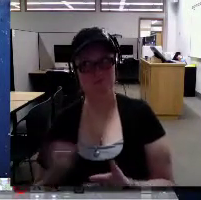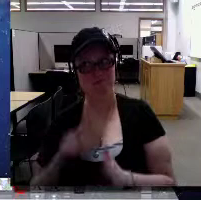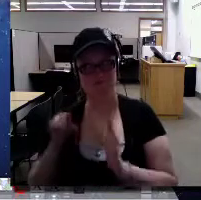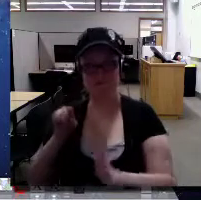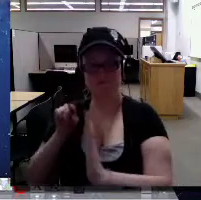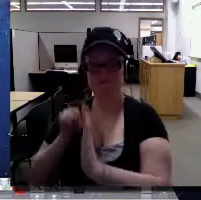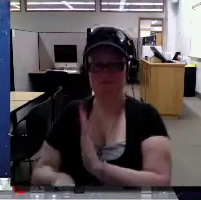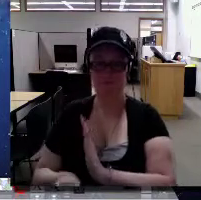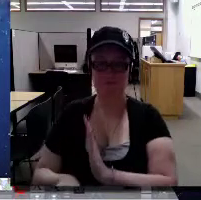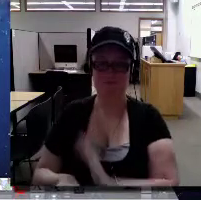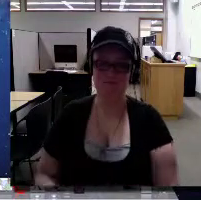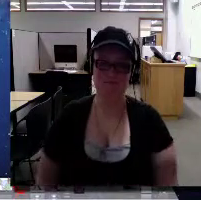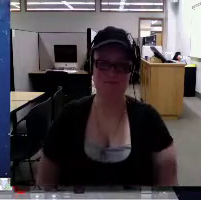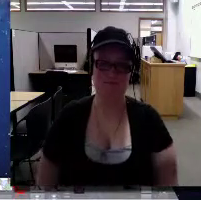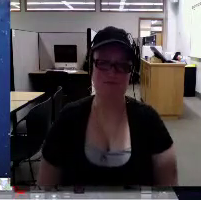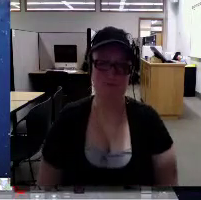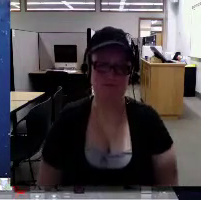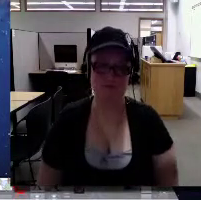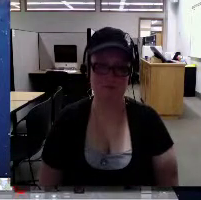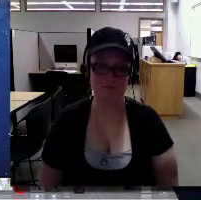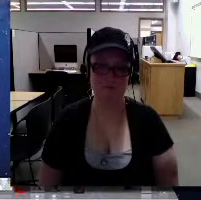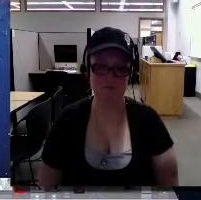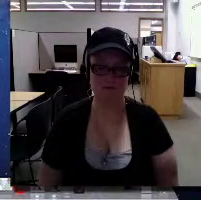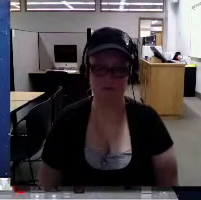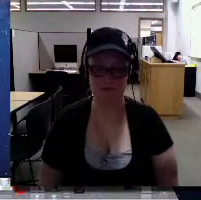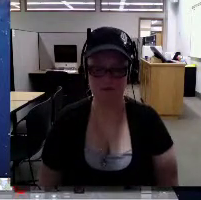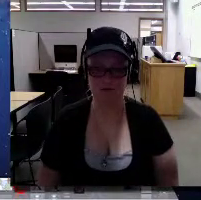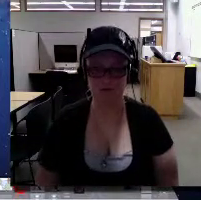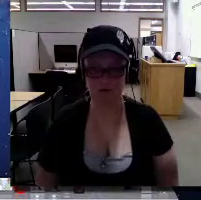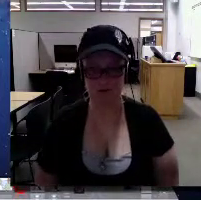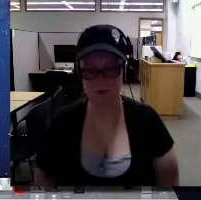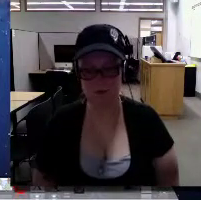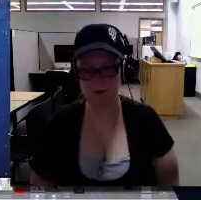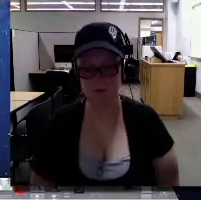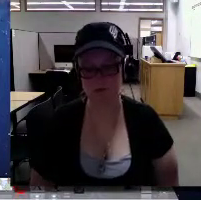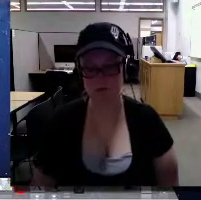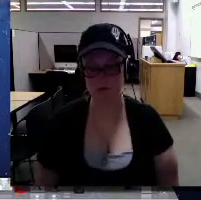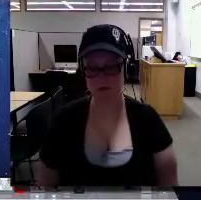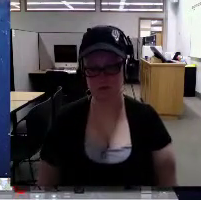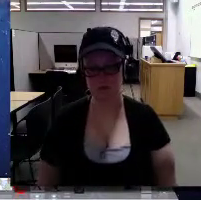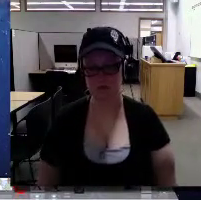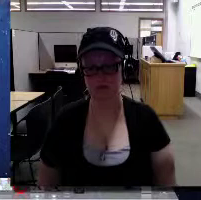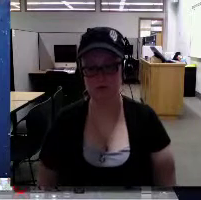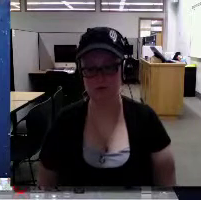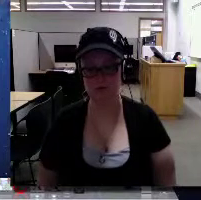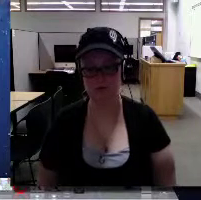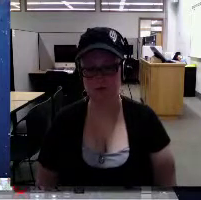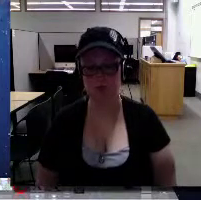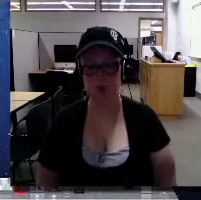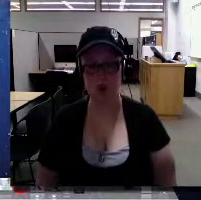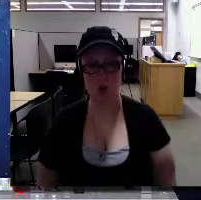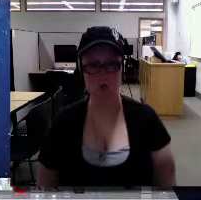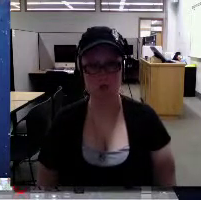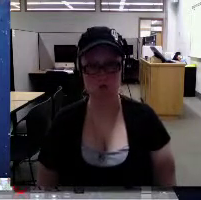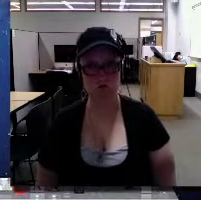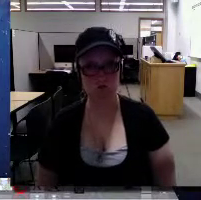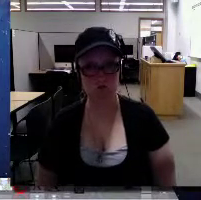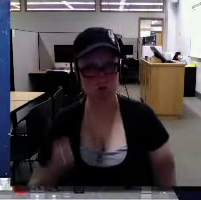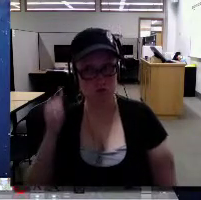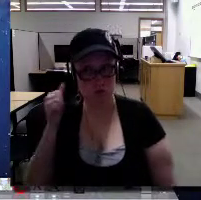And as a matter of fact, when we'd find one on our hikes on the trail, Grandma would beat its head off with her walking stick.